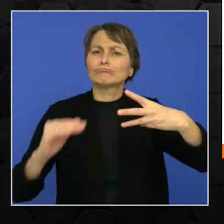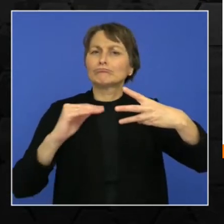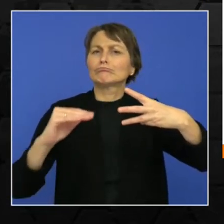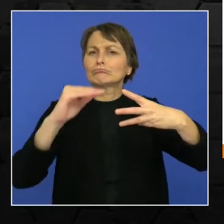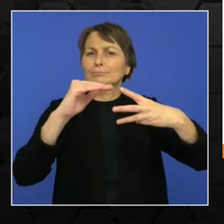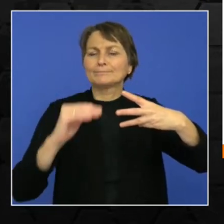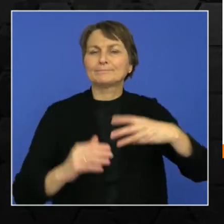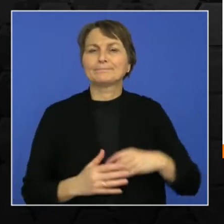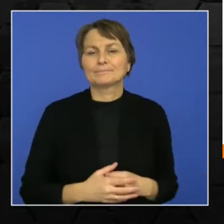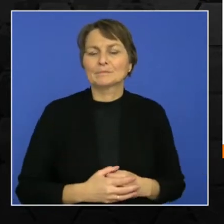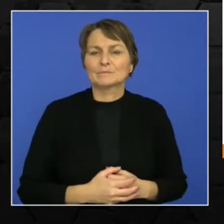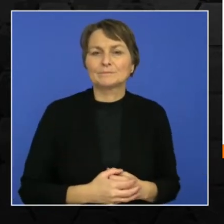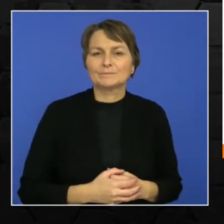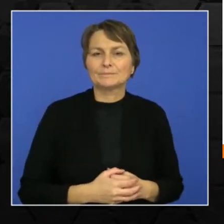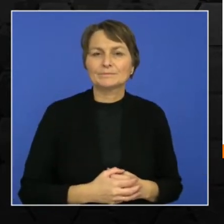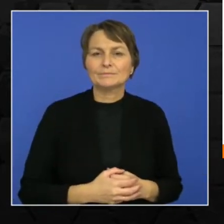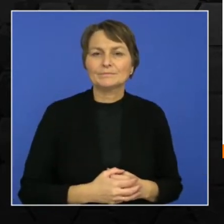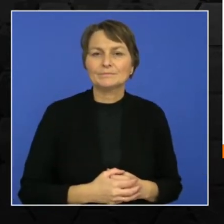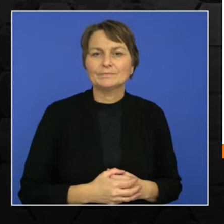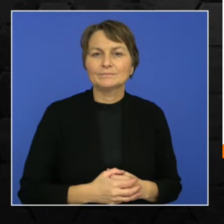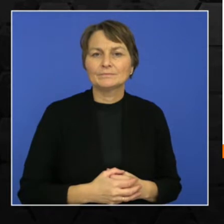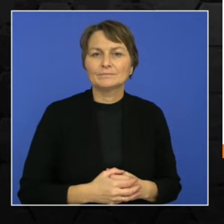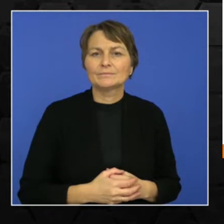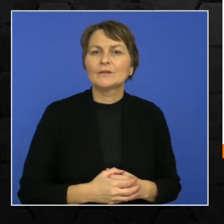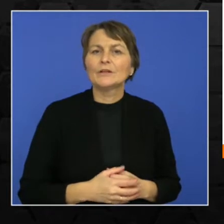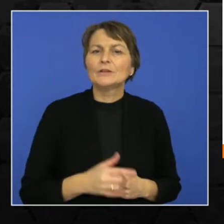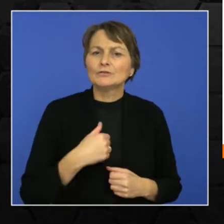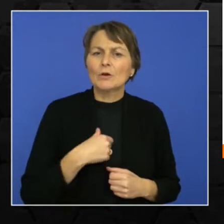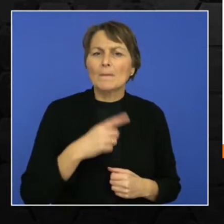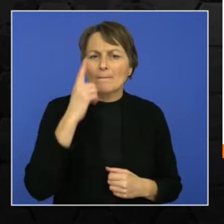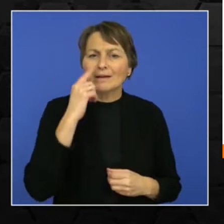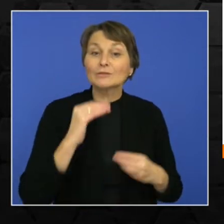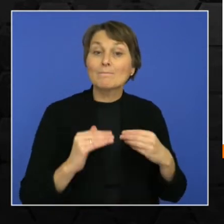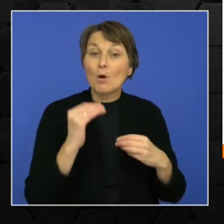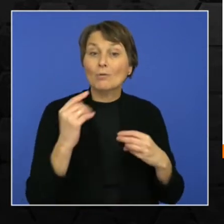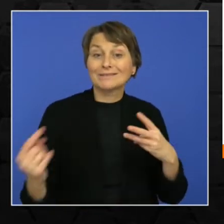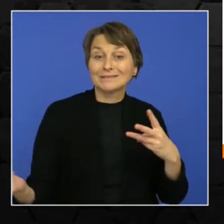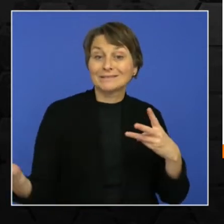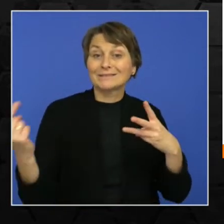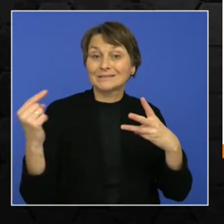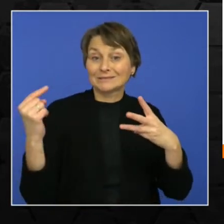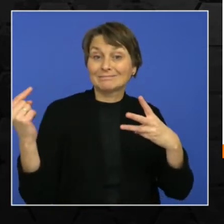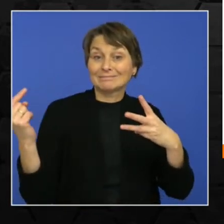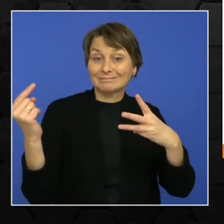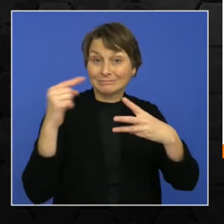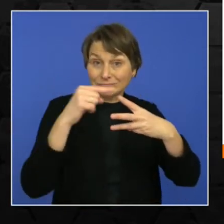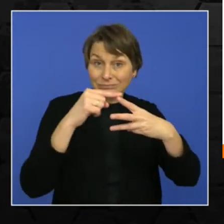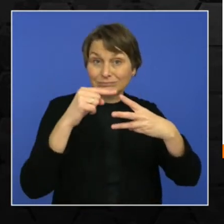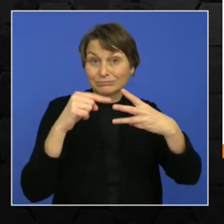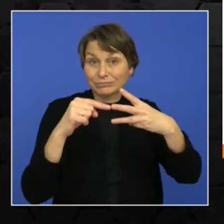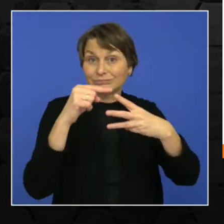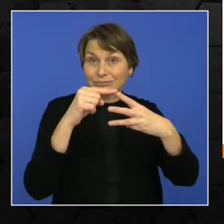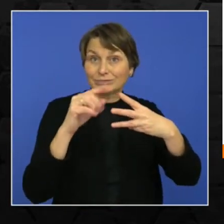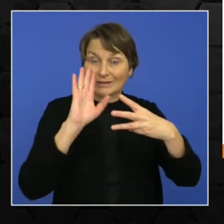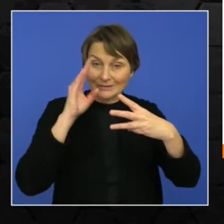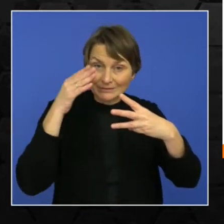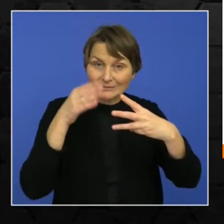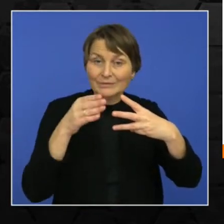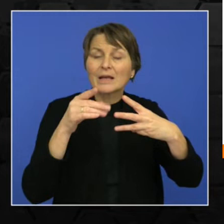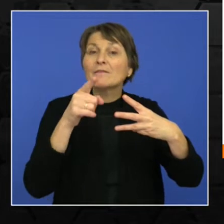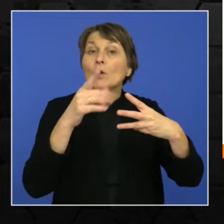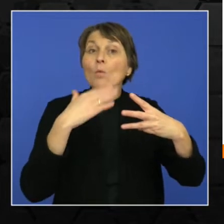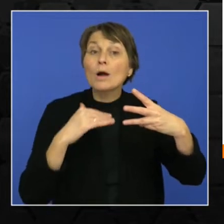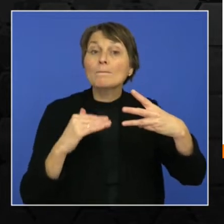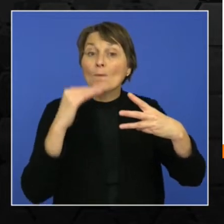there. You have to work on mostly on the model and layer API as a beginner. If you want to go in depth of TensorFlow, you can do a lot of things. So just giving